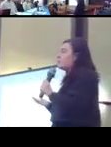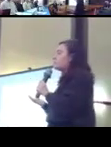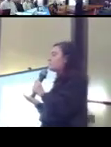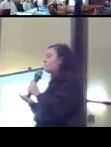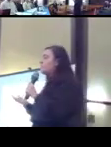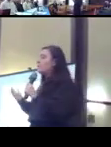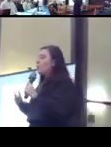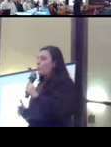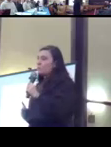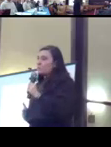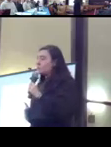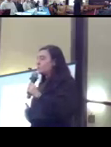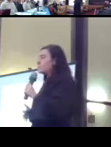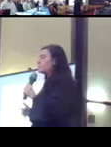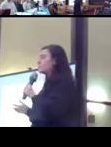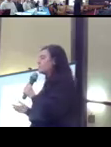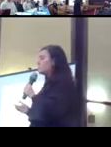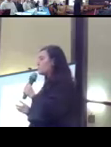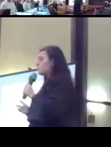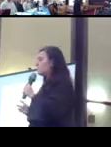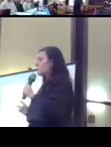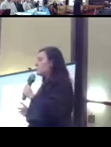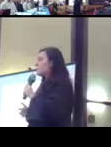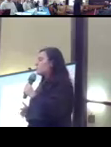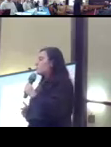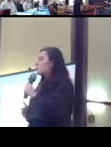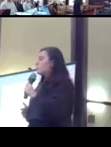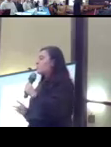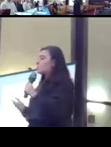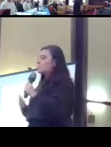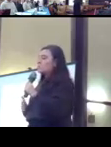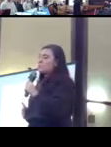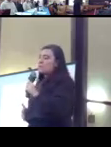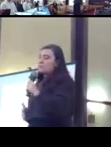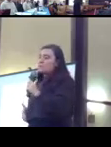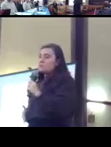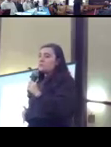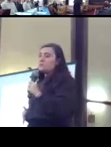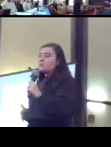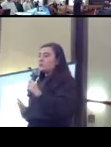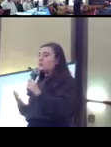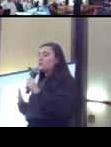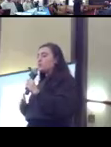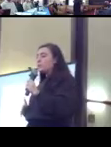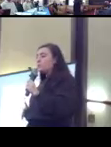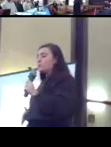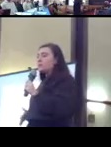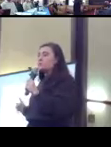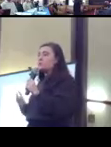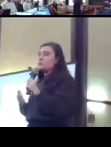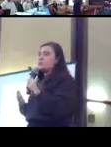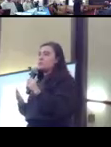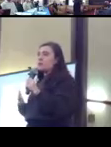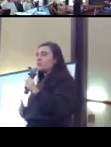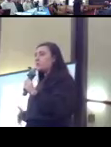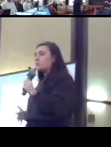floor, a home-based business, those sort of things. We also look at adaptive use for an incubator